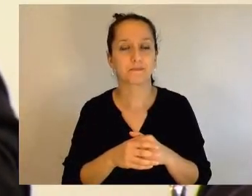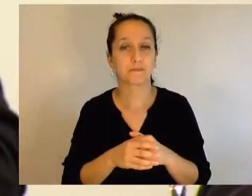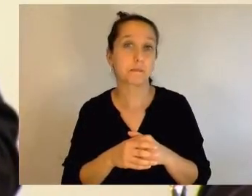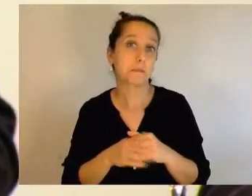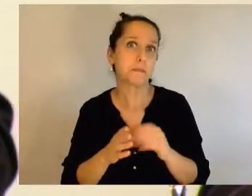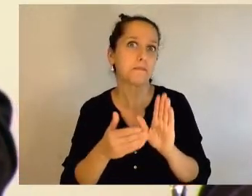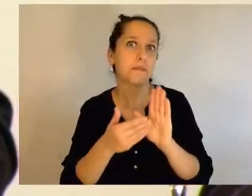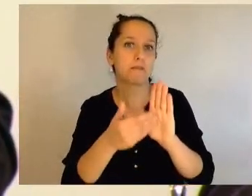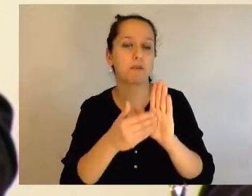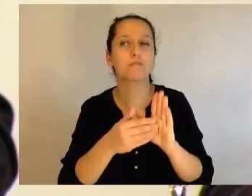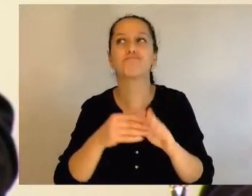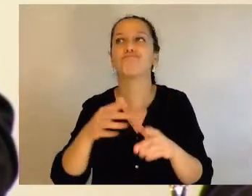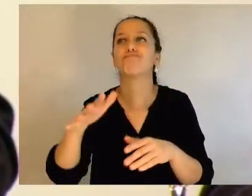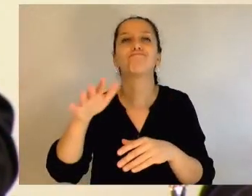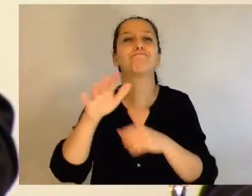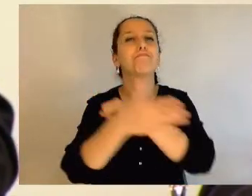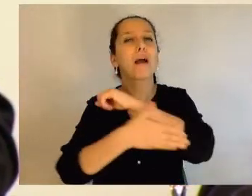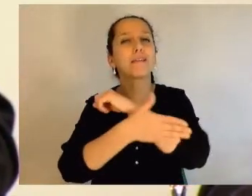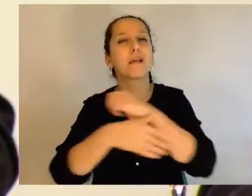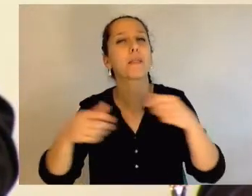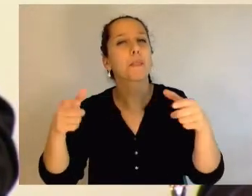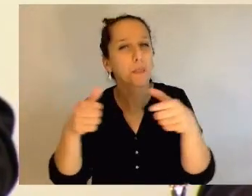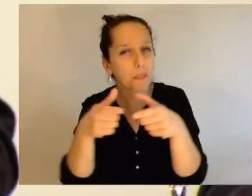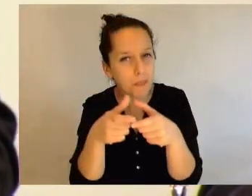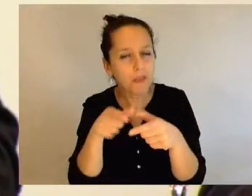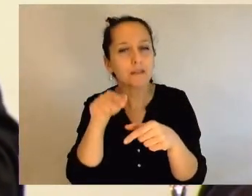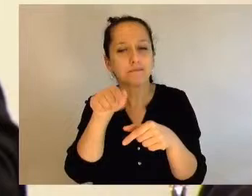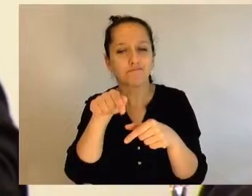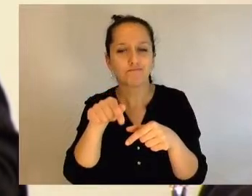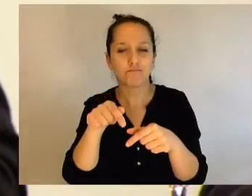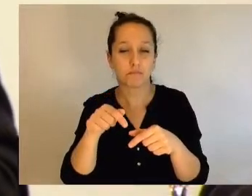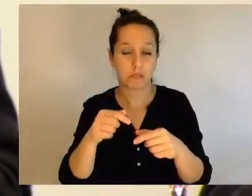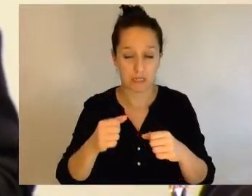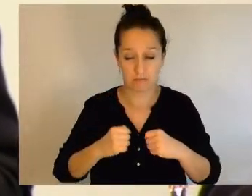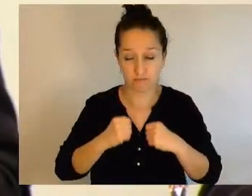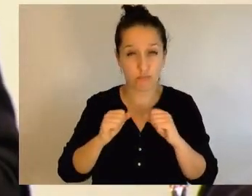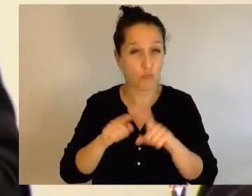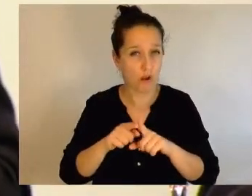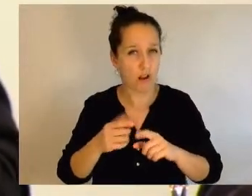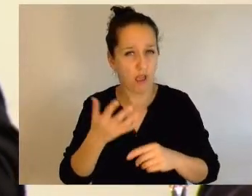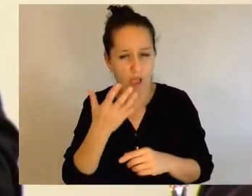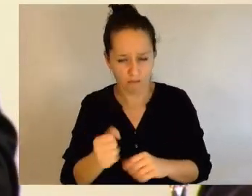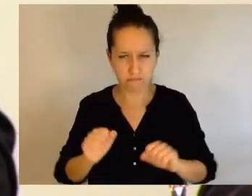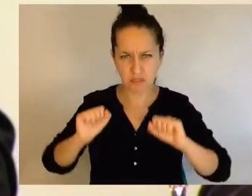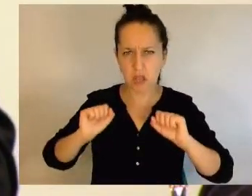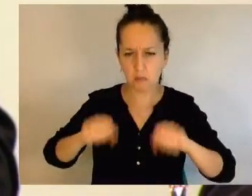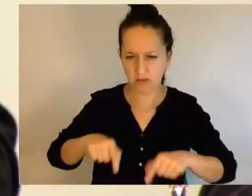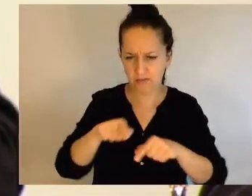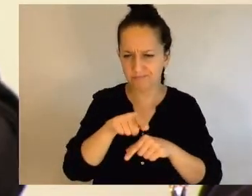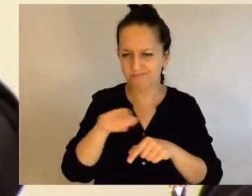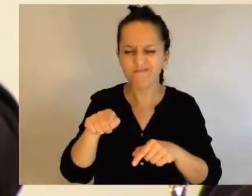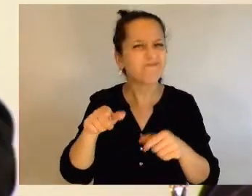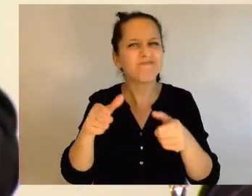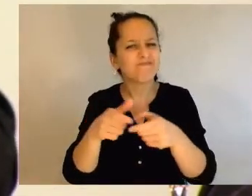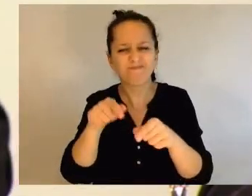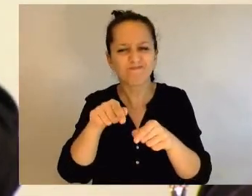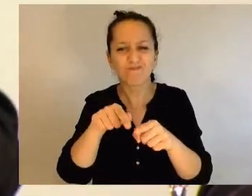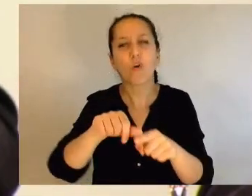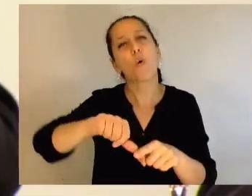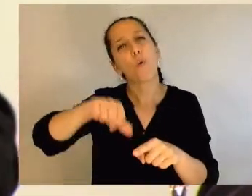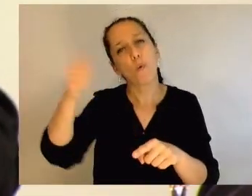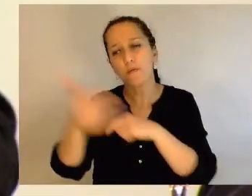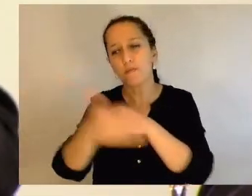been said that small countries, the capacity are not found in the